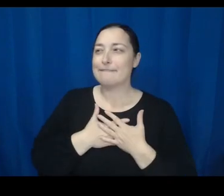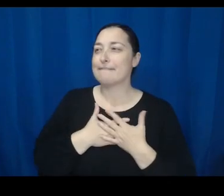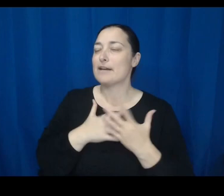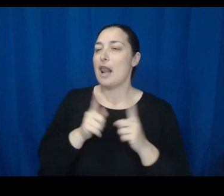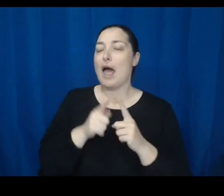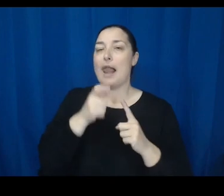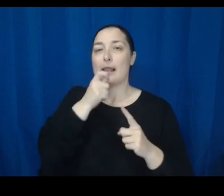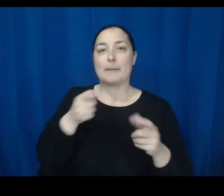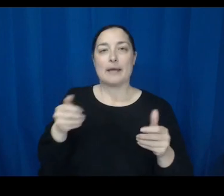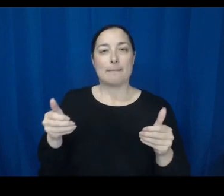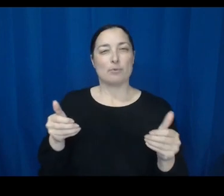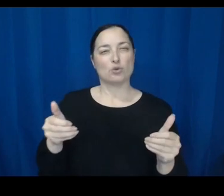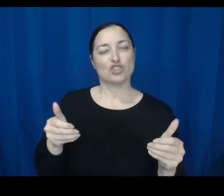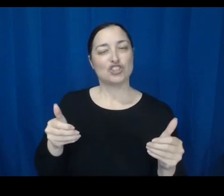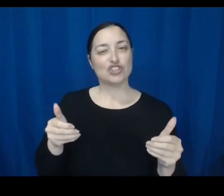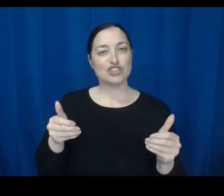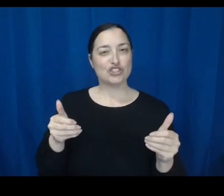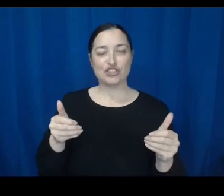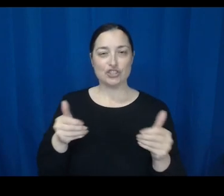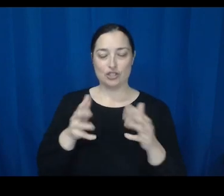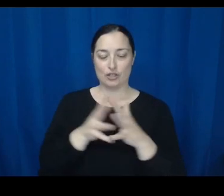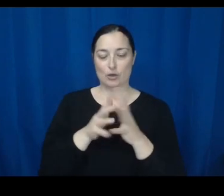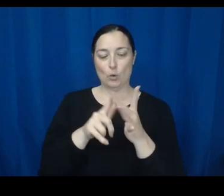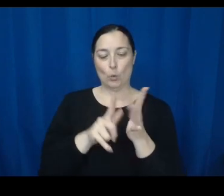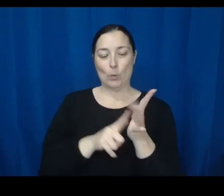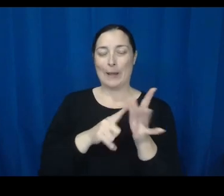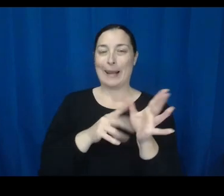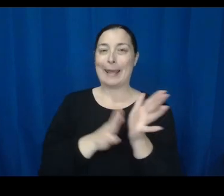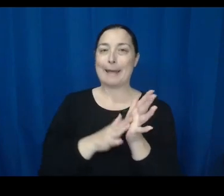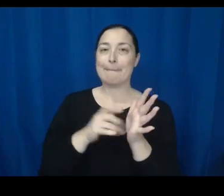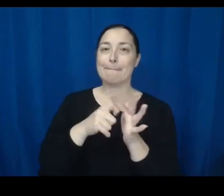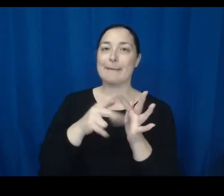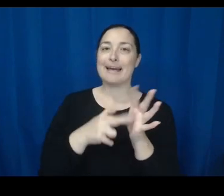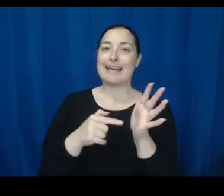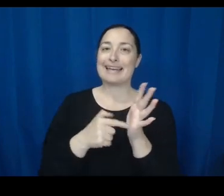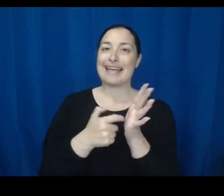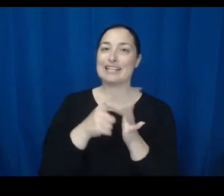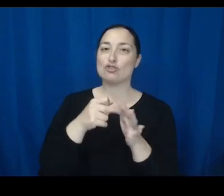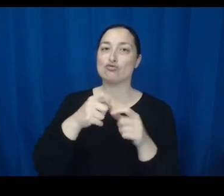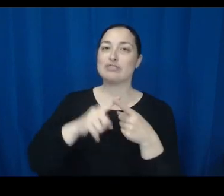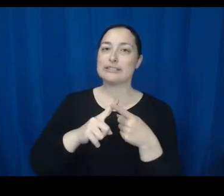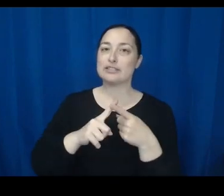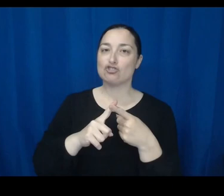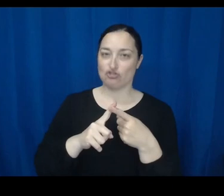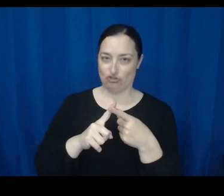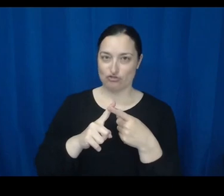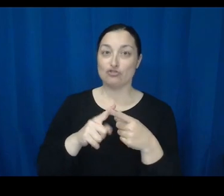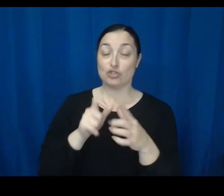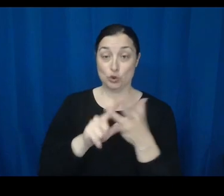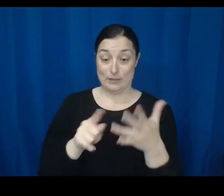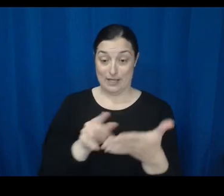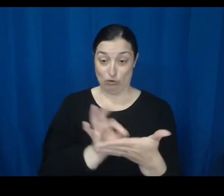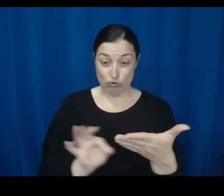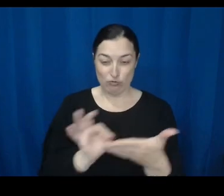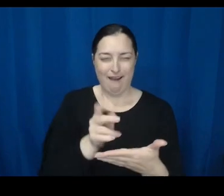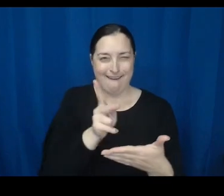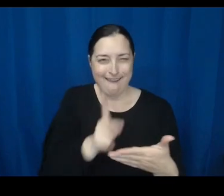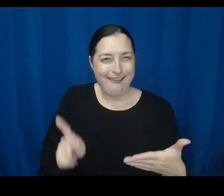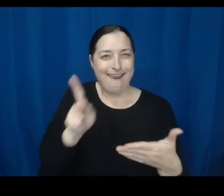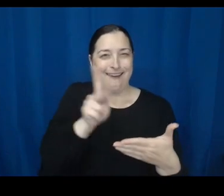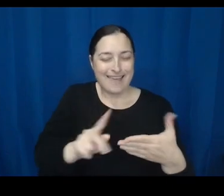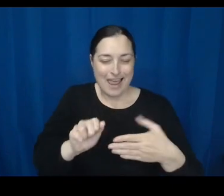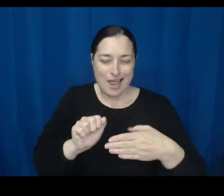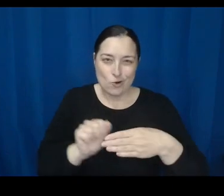like thinking about William Kentridge, who keeps like working the drawing exactly. over and over again, erasing and transforming it and turning it into